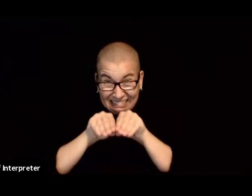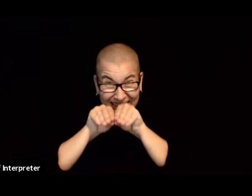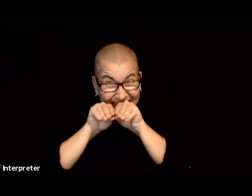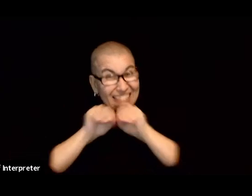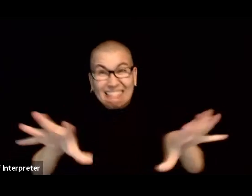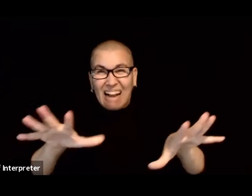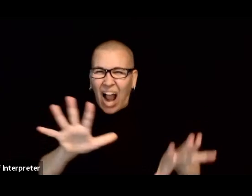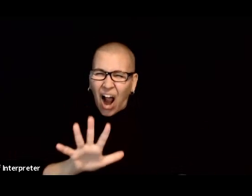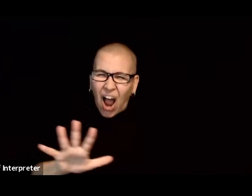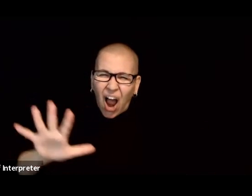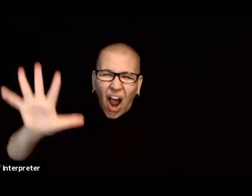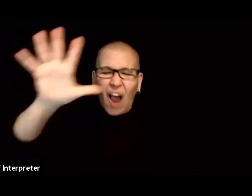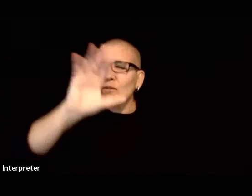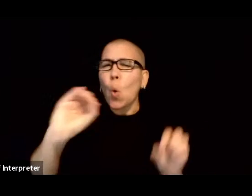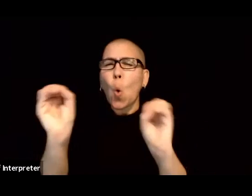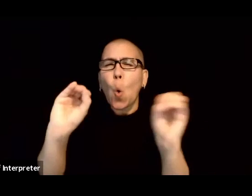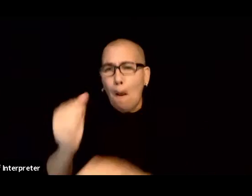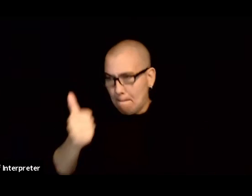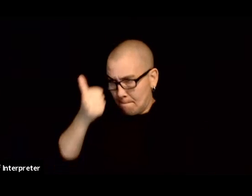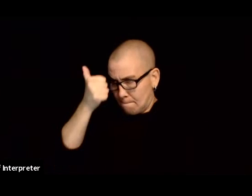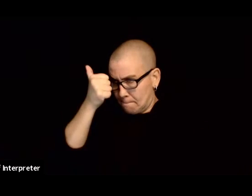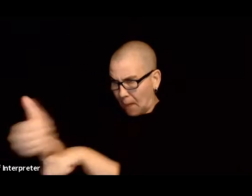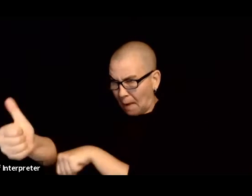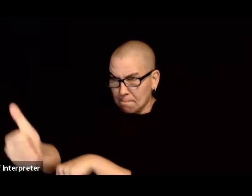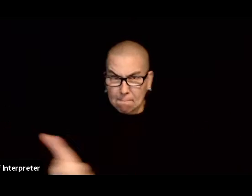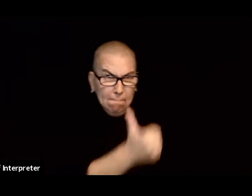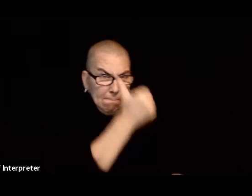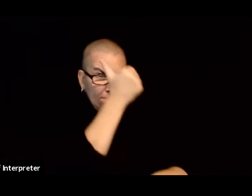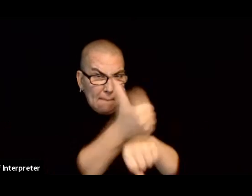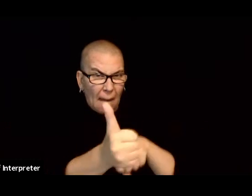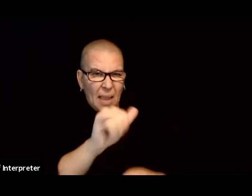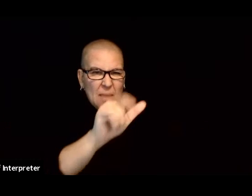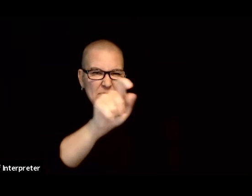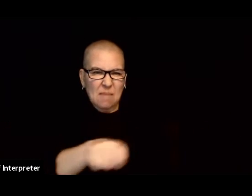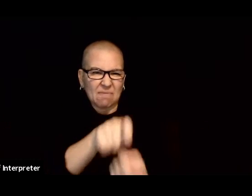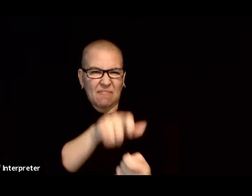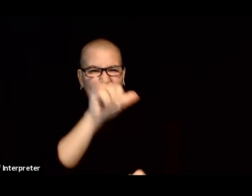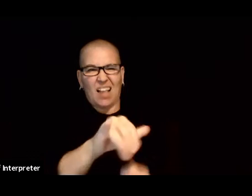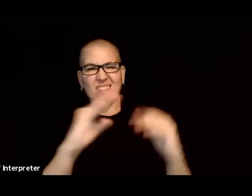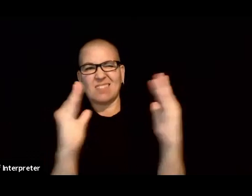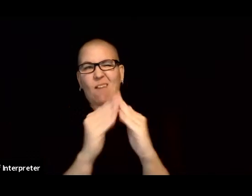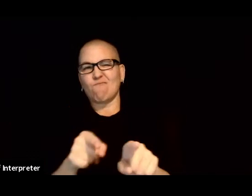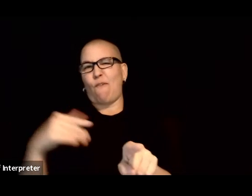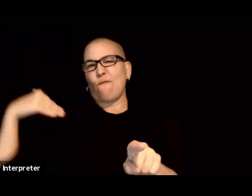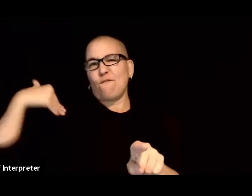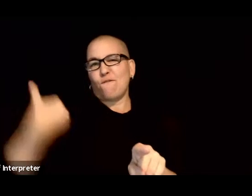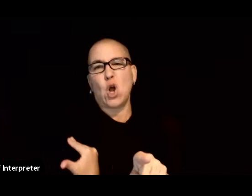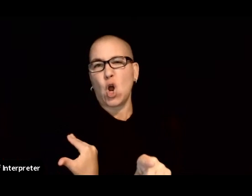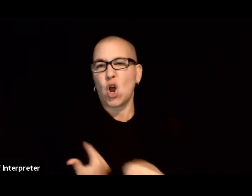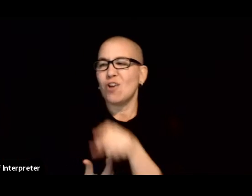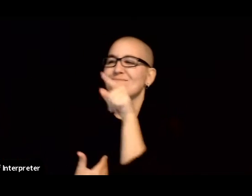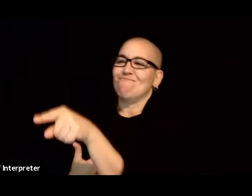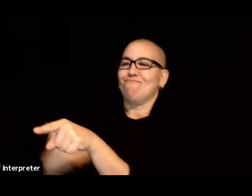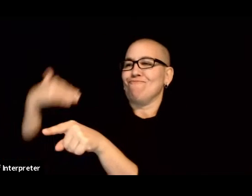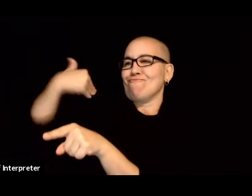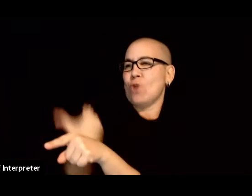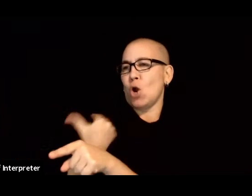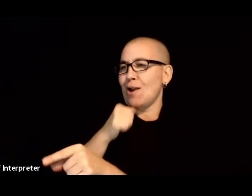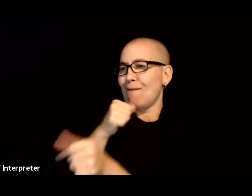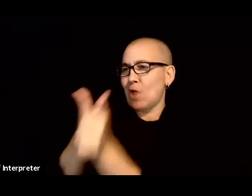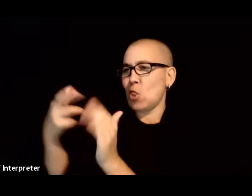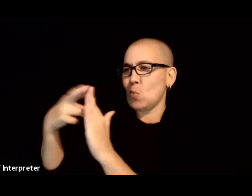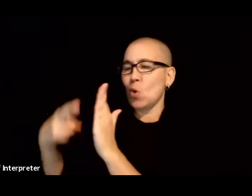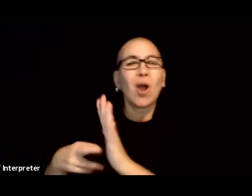or 2 kinds of settings. It's these individual decisions that we're all making that is adding